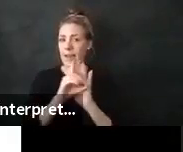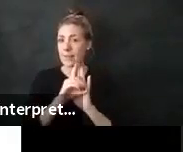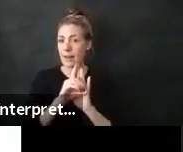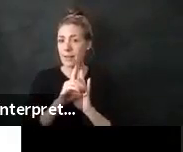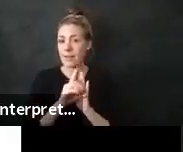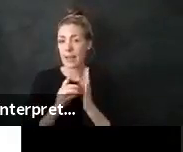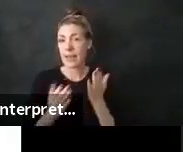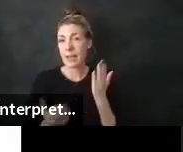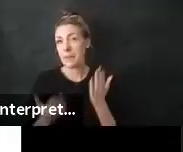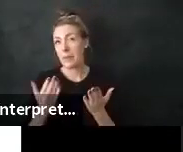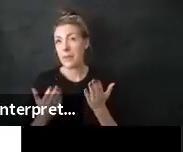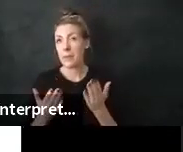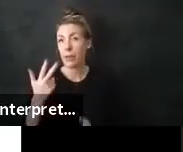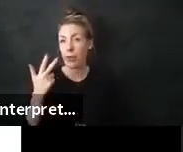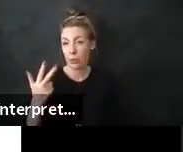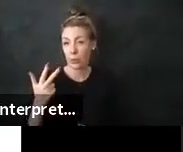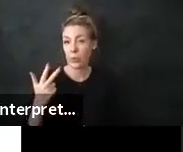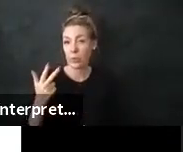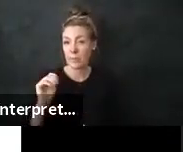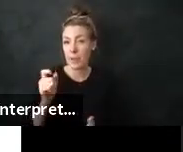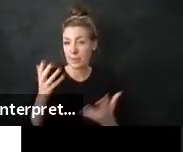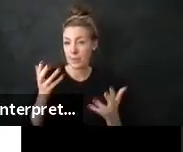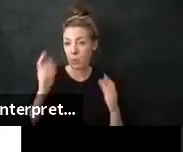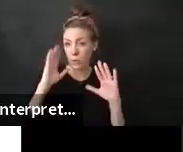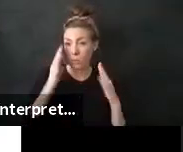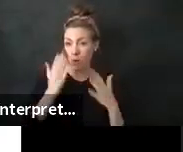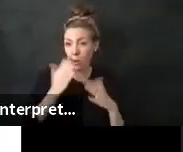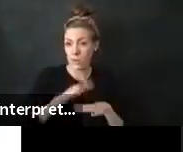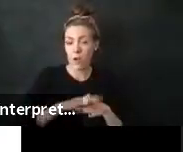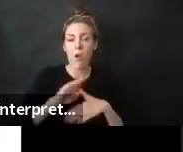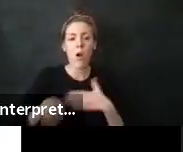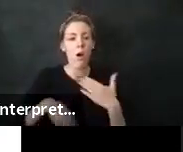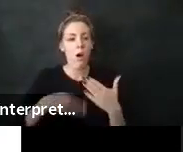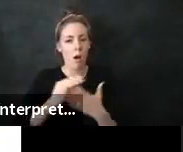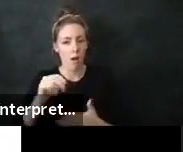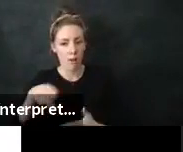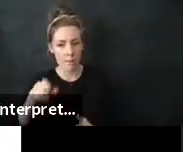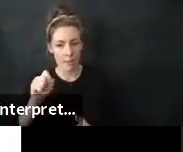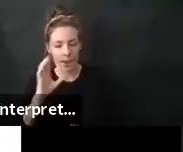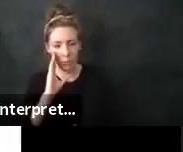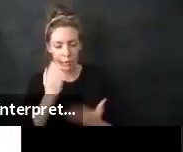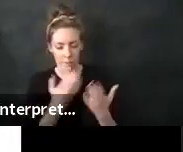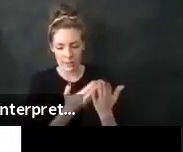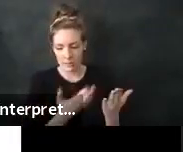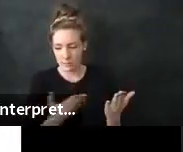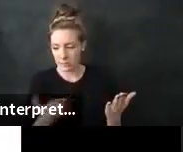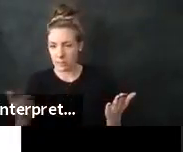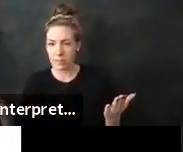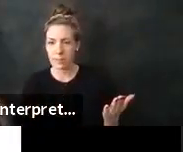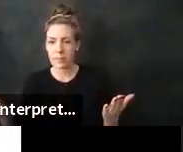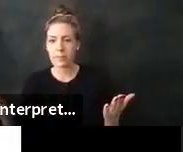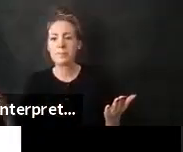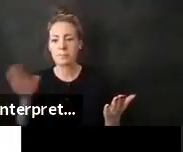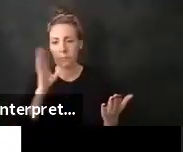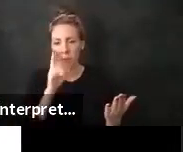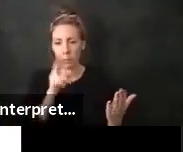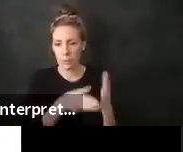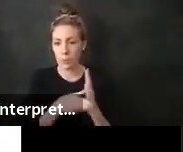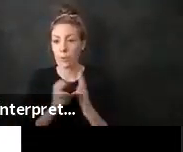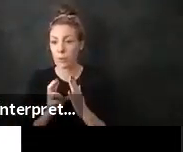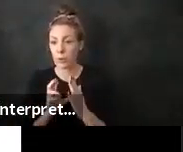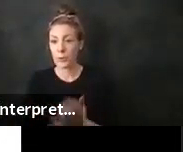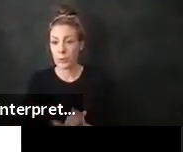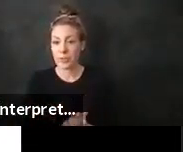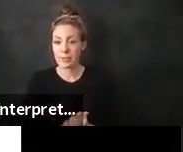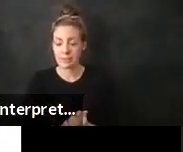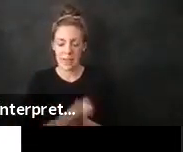identify about three focus maps, all maps submitted will be produced by NDC and always